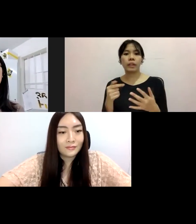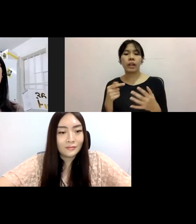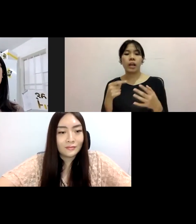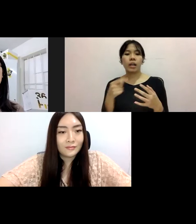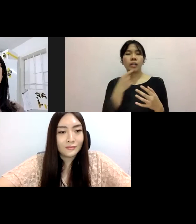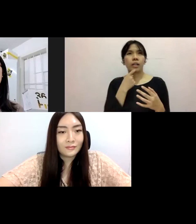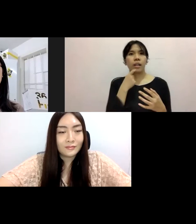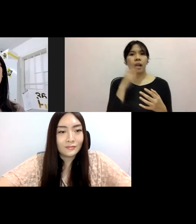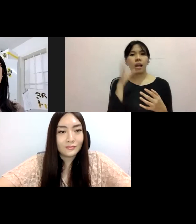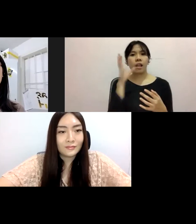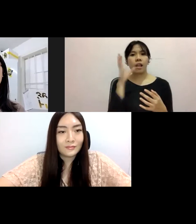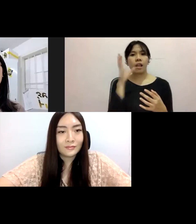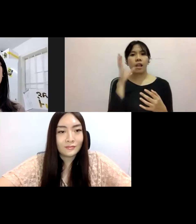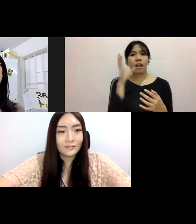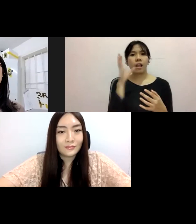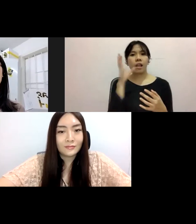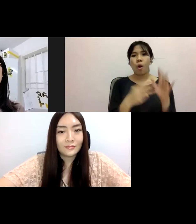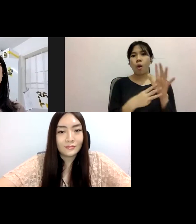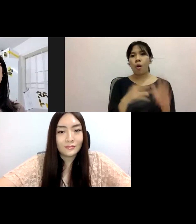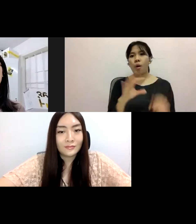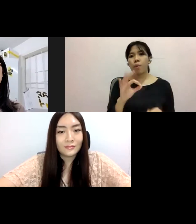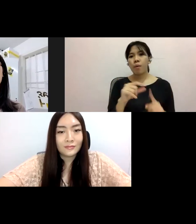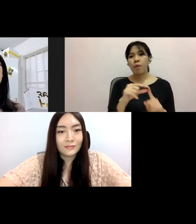toxic masculinity, you know, and it